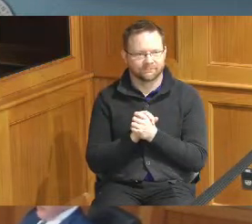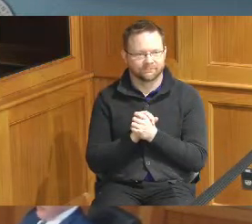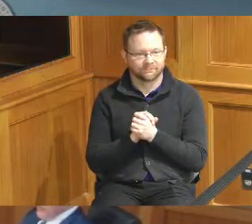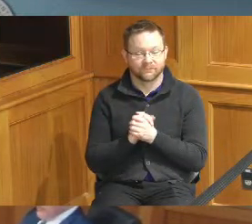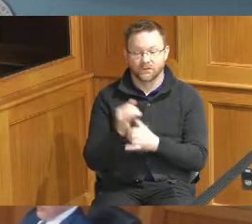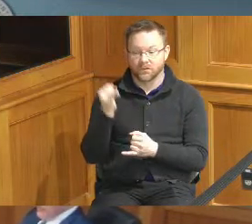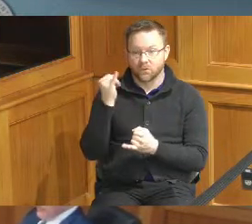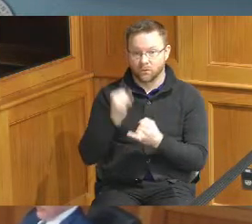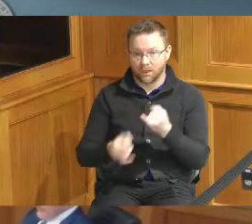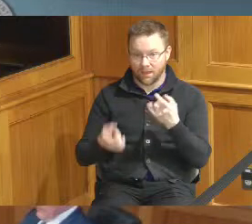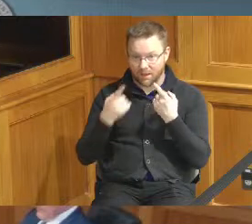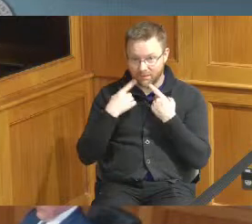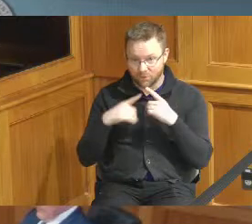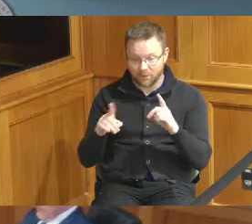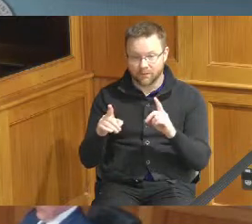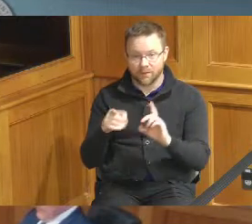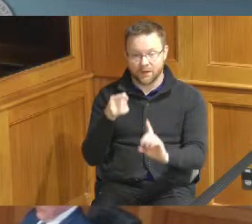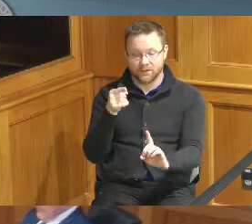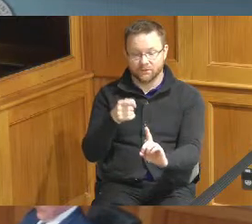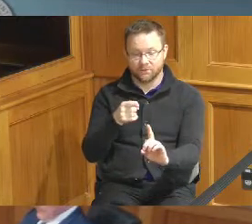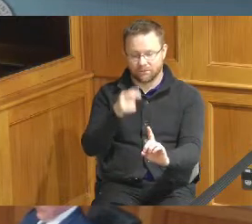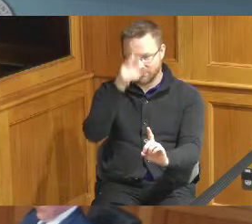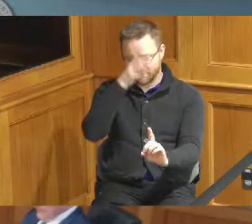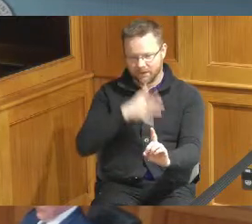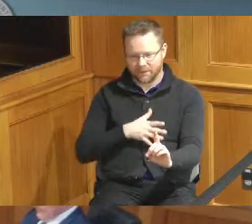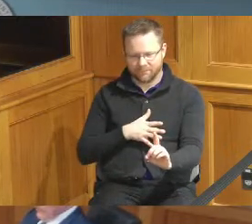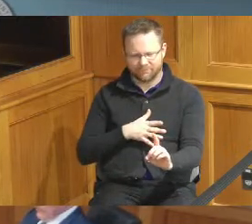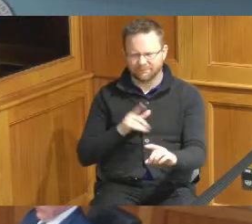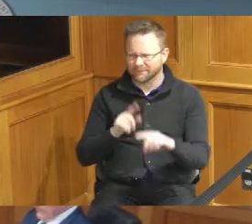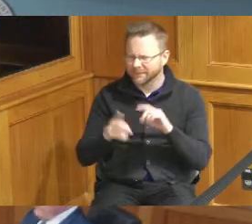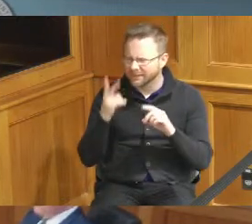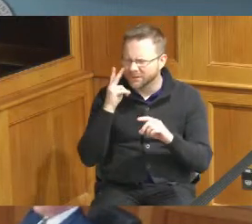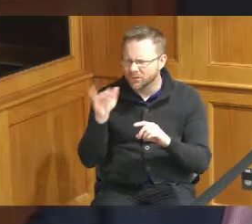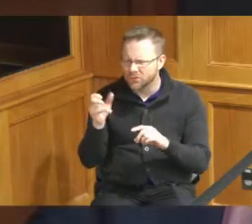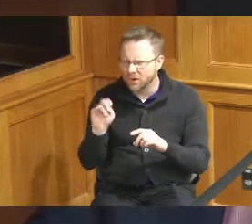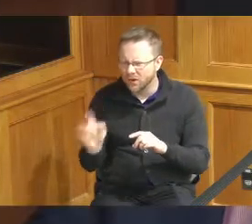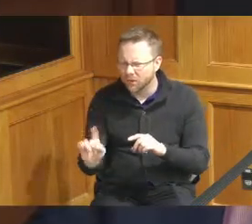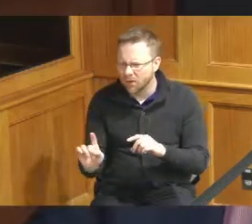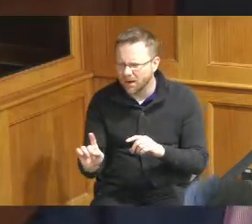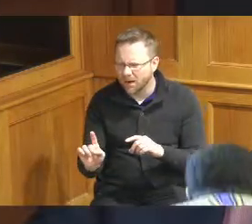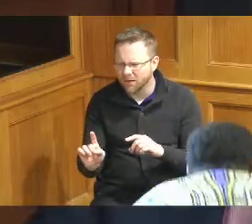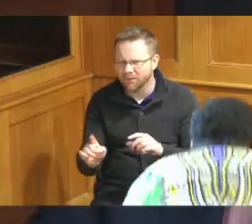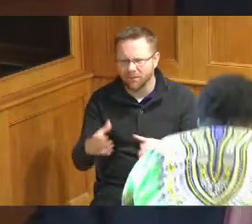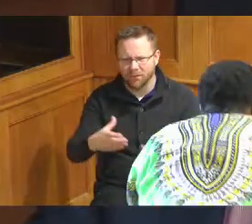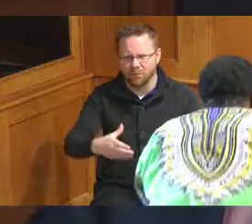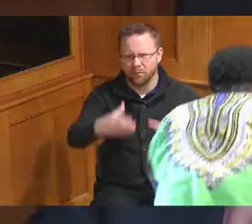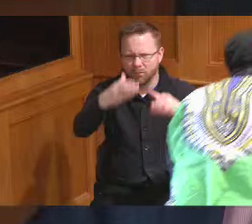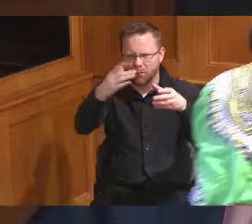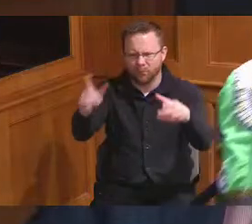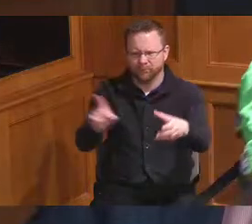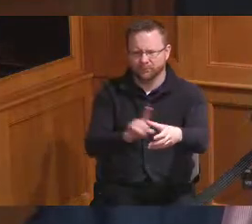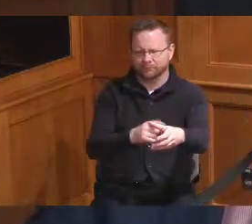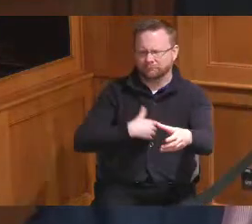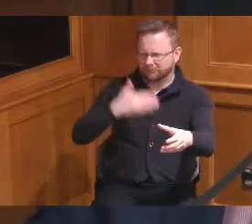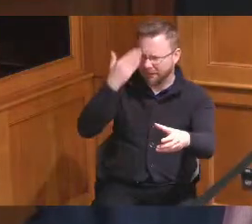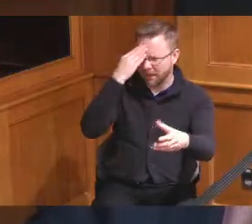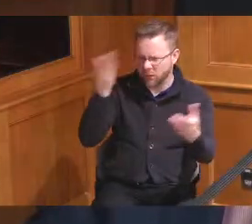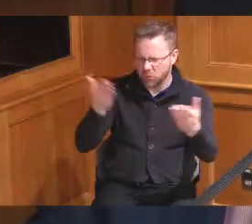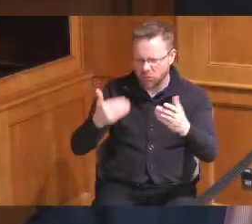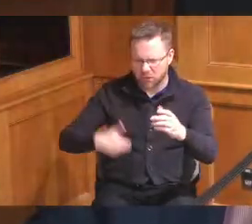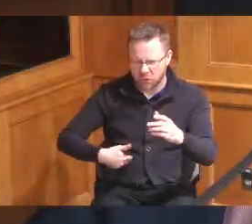My last proclamation goes to a man. I can't see you, John. You're behind the pole, but I know you're here.